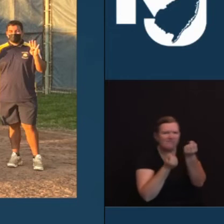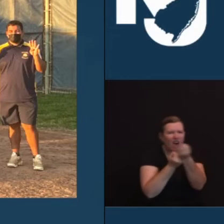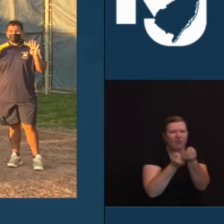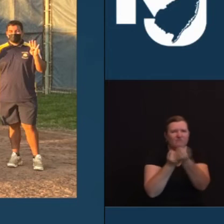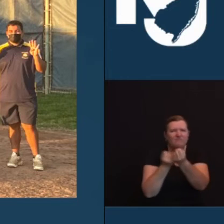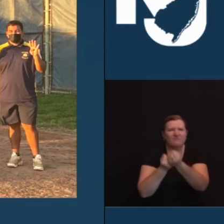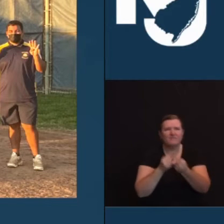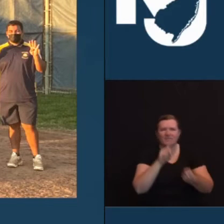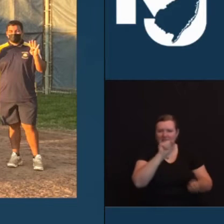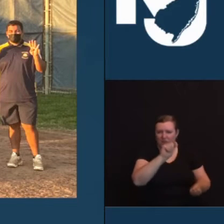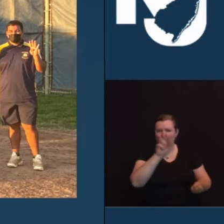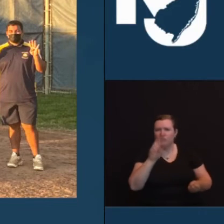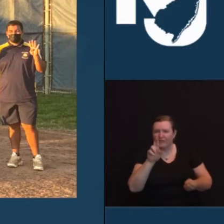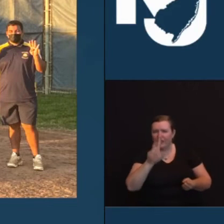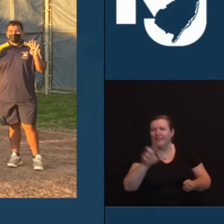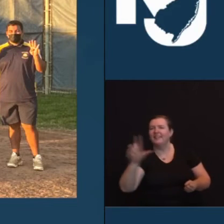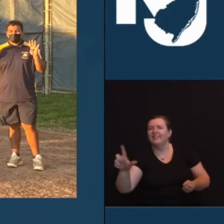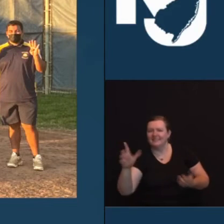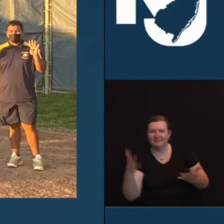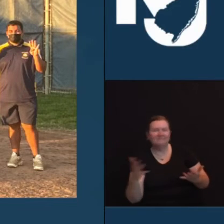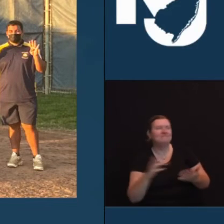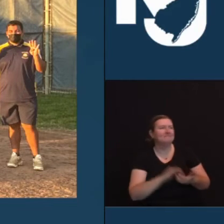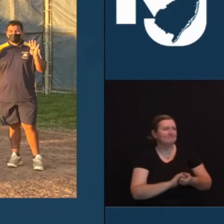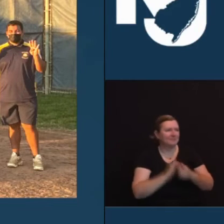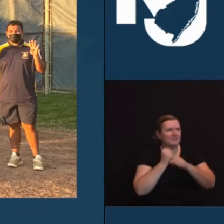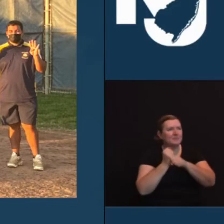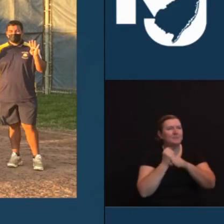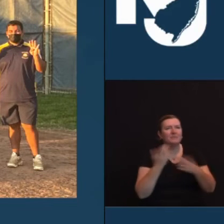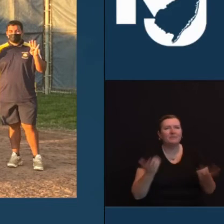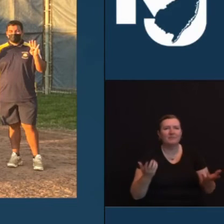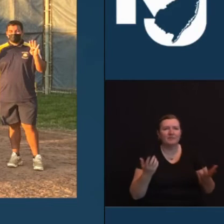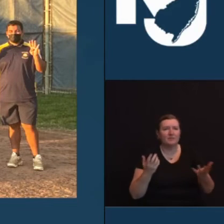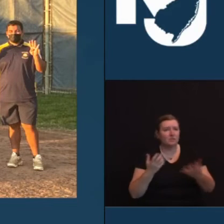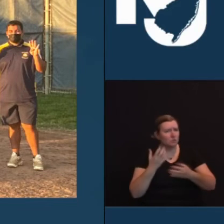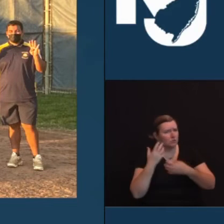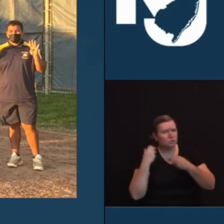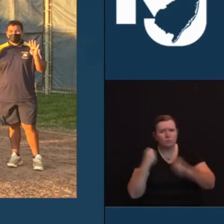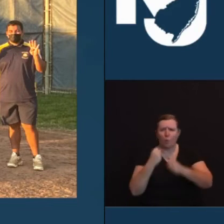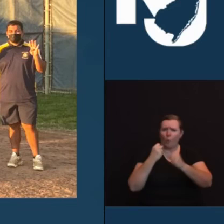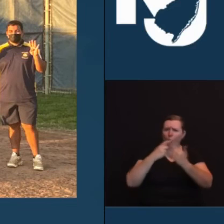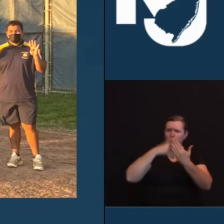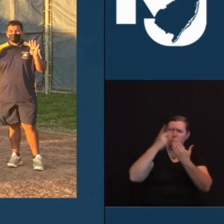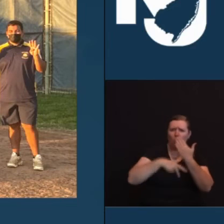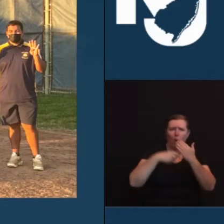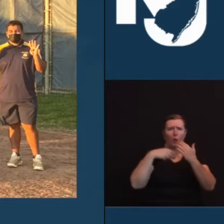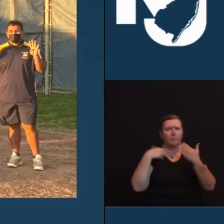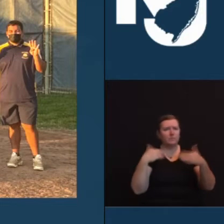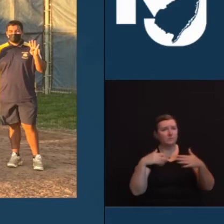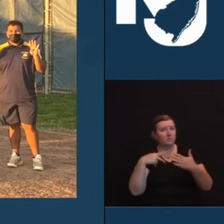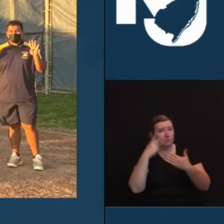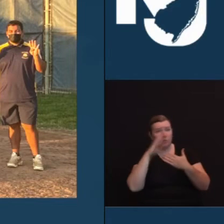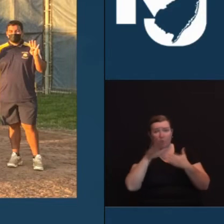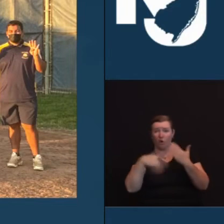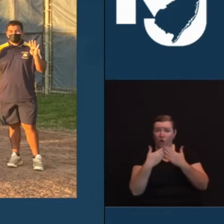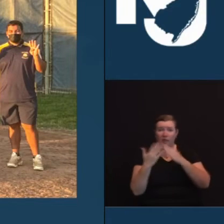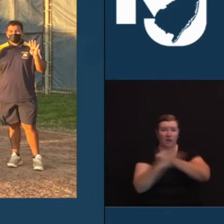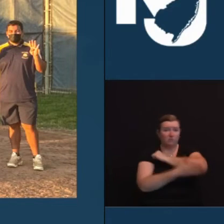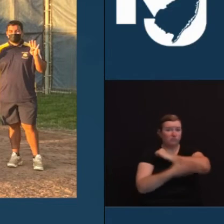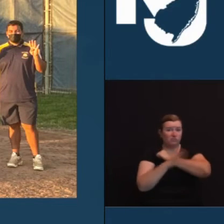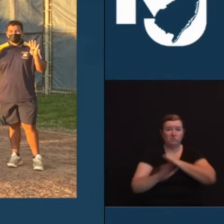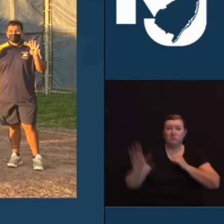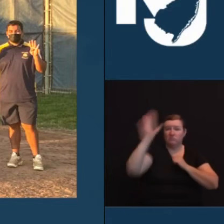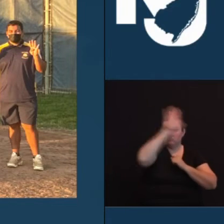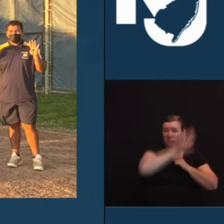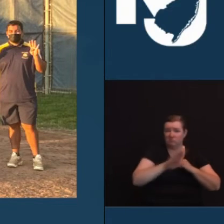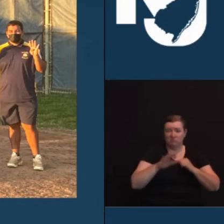which you all, I'm sure, no doubtly know is one of the strongest programs in the state, if not the country, helping to keep the league running even as he